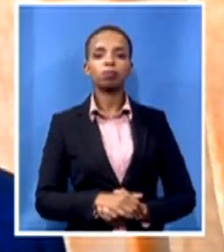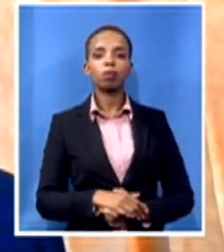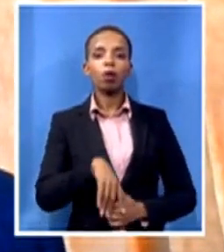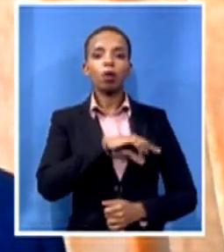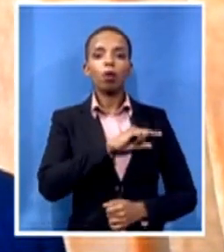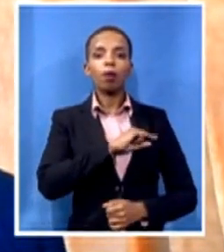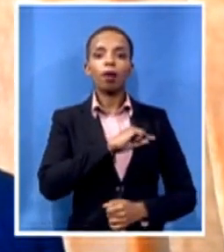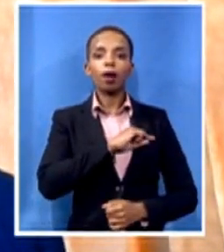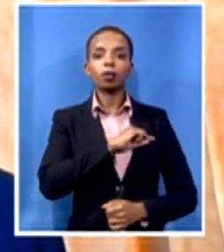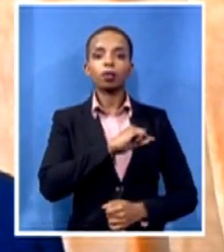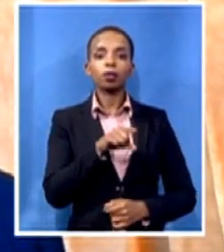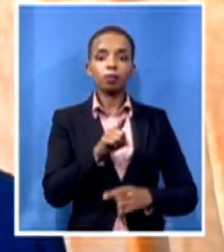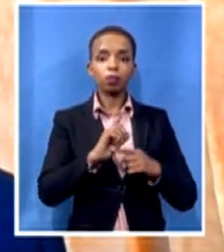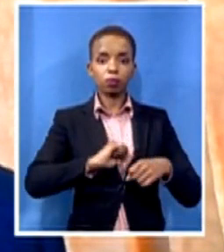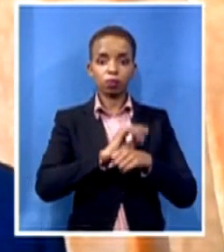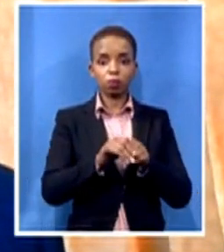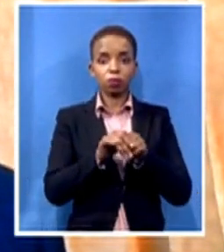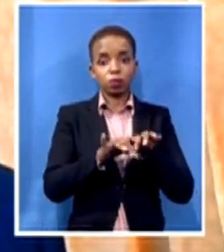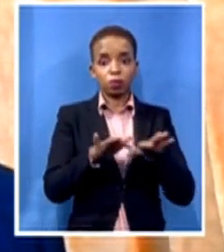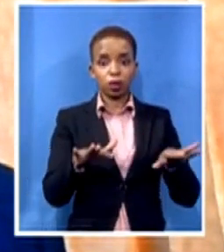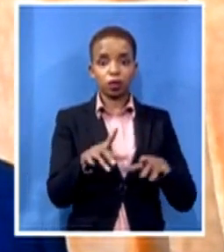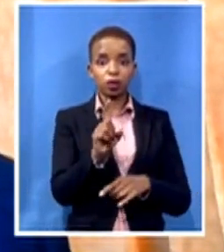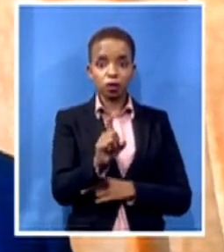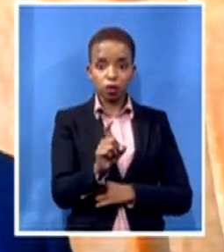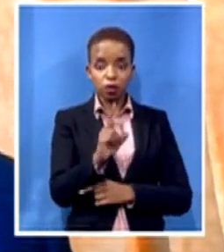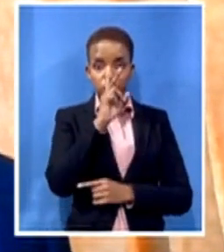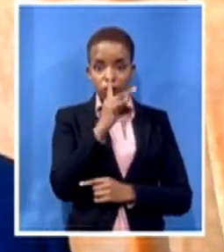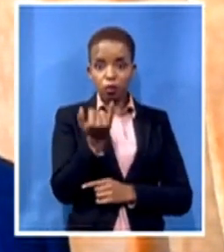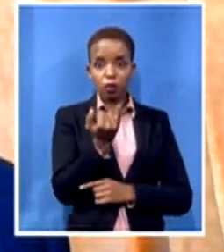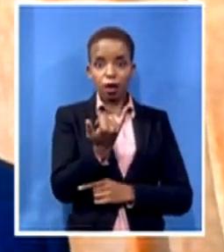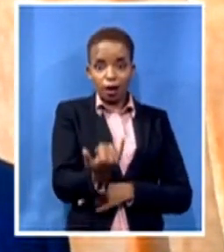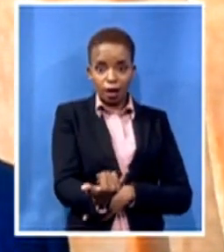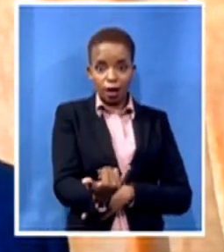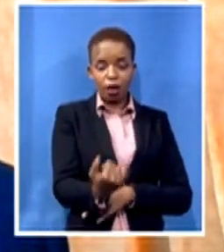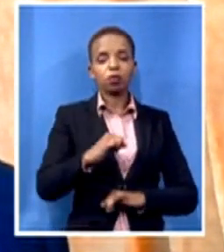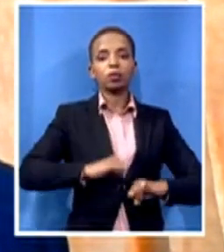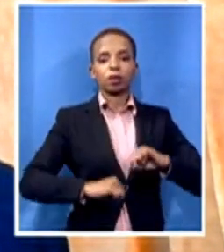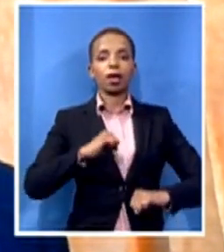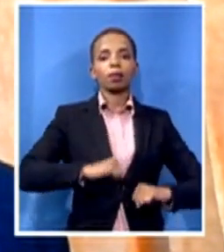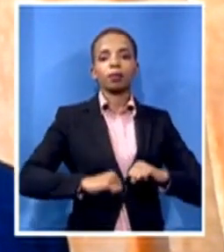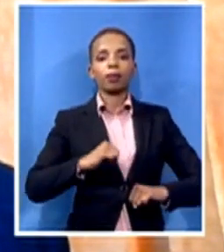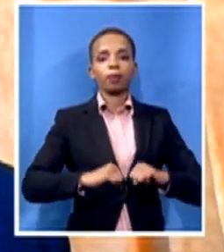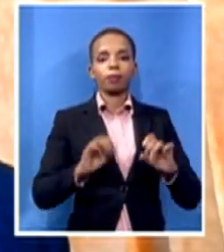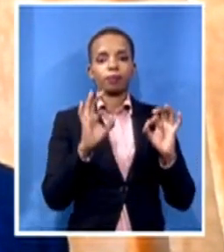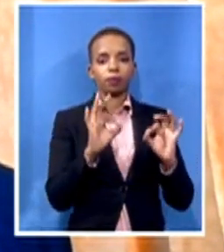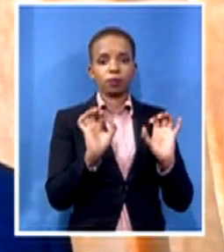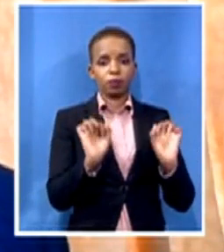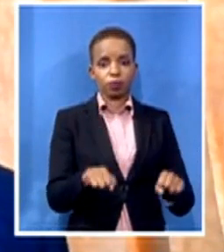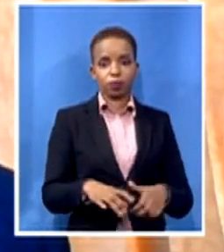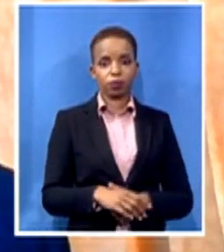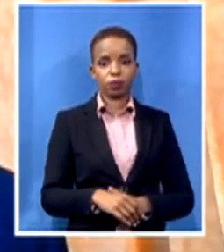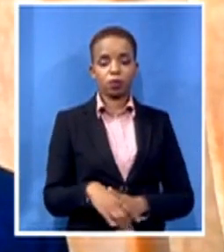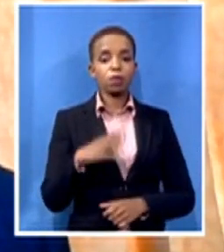virus seems to be very stable. And I don't think that the